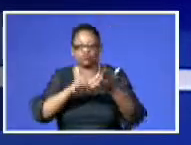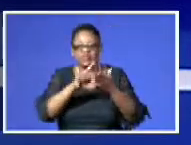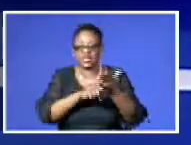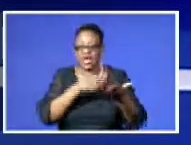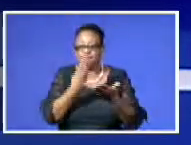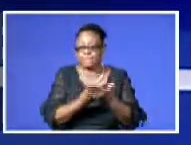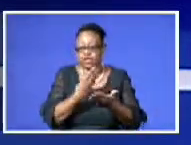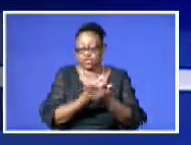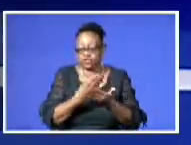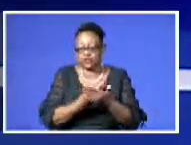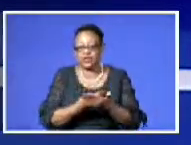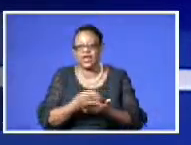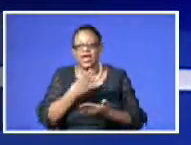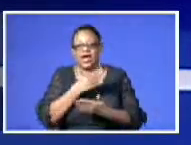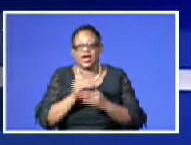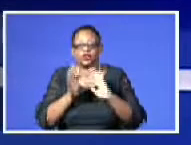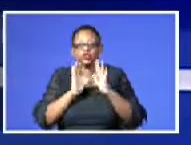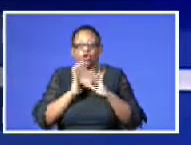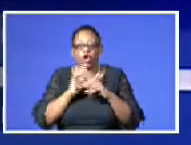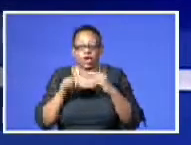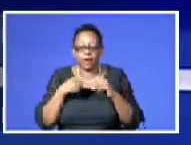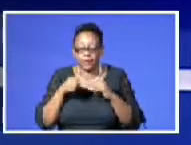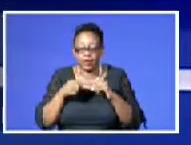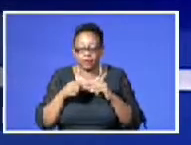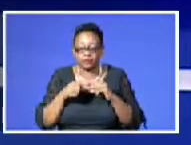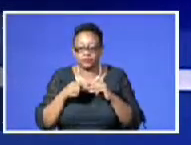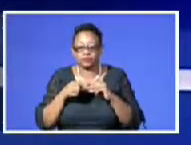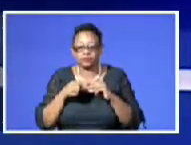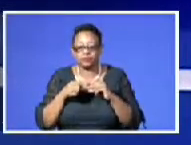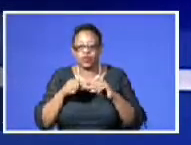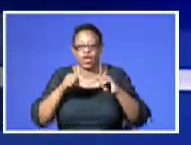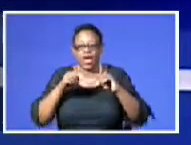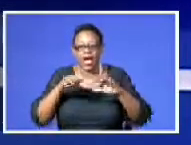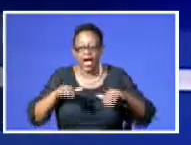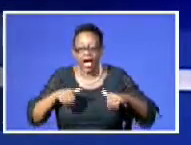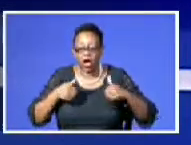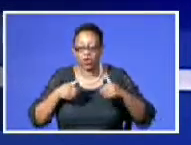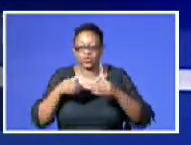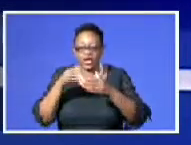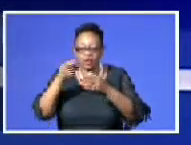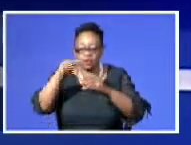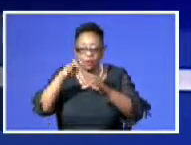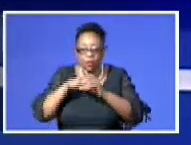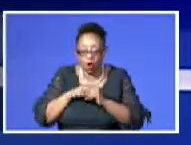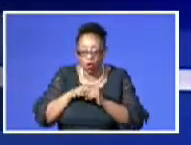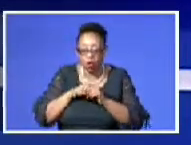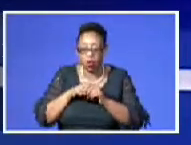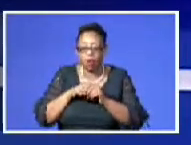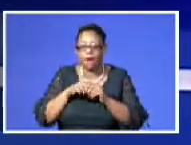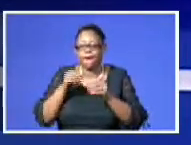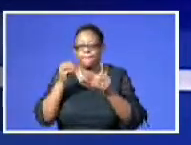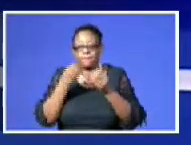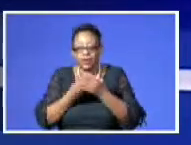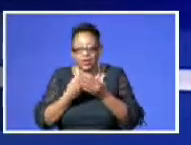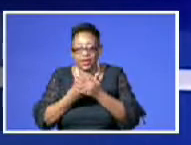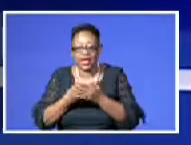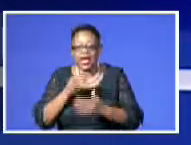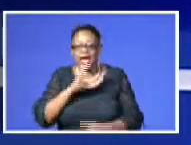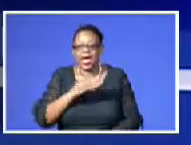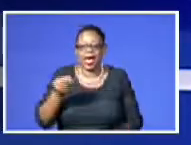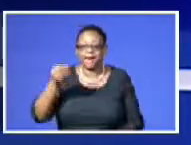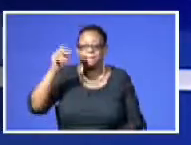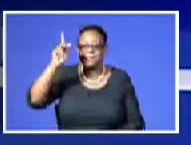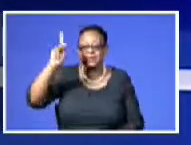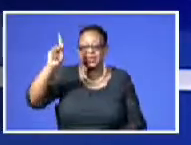Davis touched on the government's fiscal plan for state-owned enterprises, borrowing expenditure, and Bahamas Power and Light operations, as well